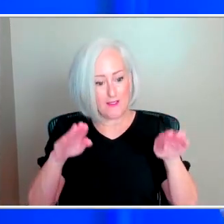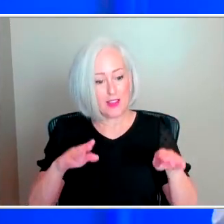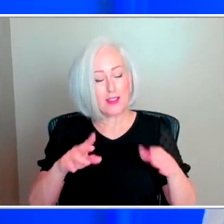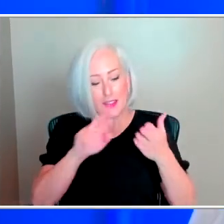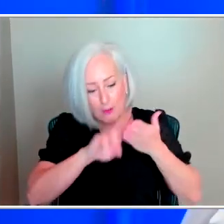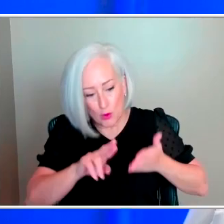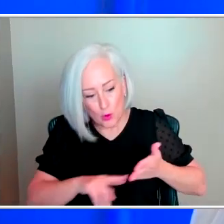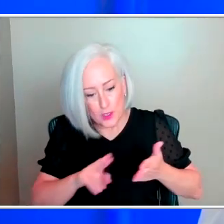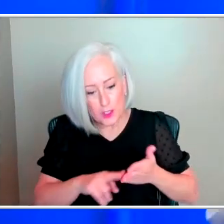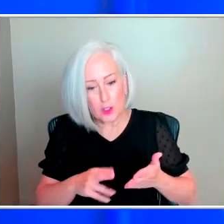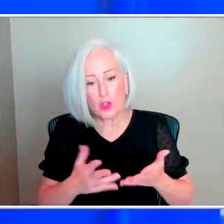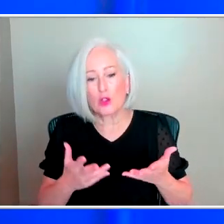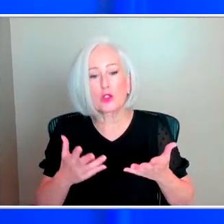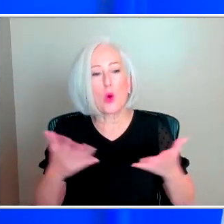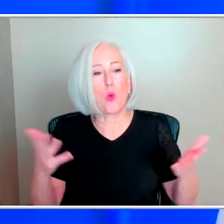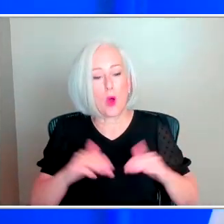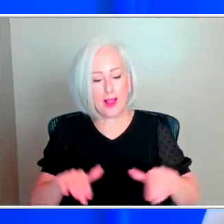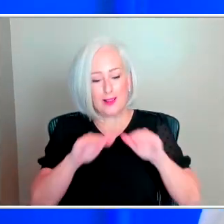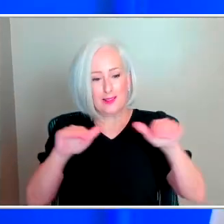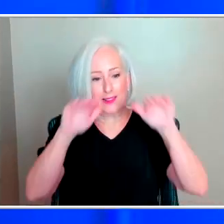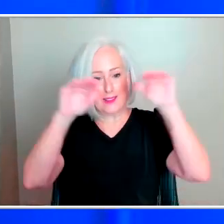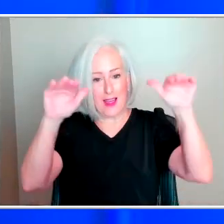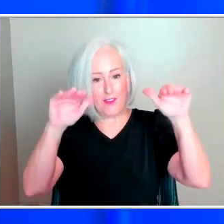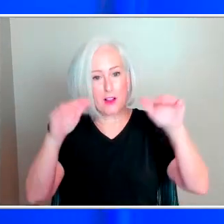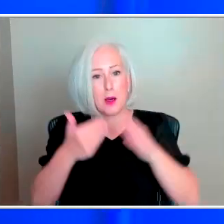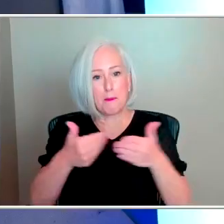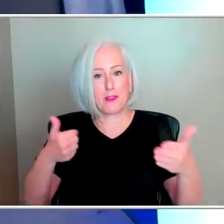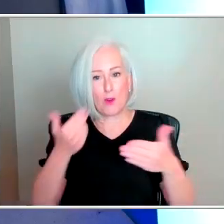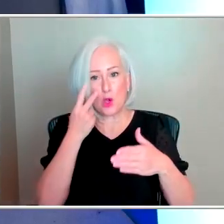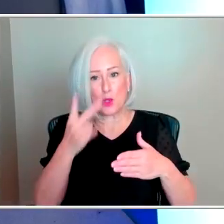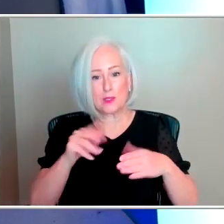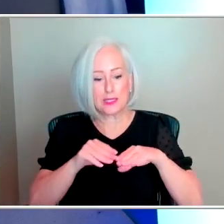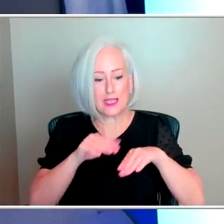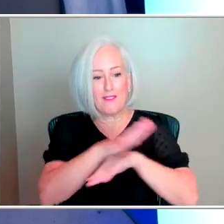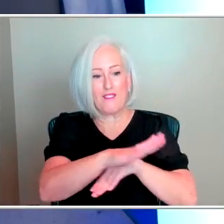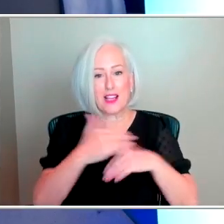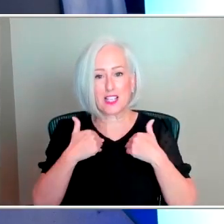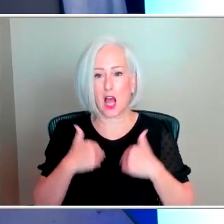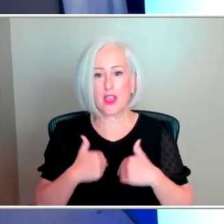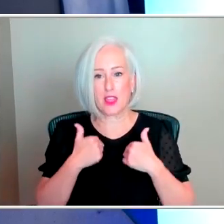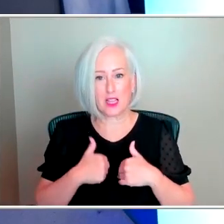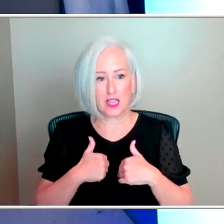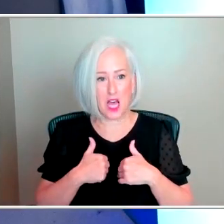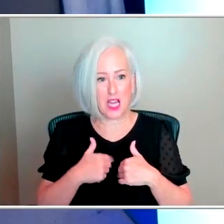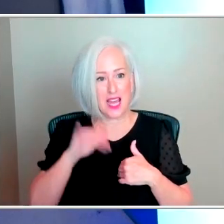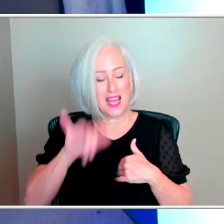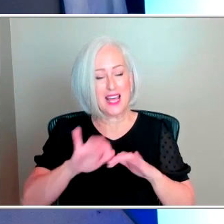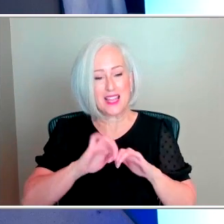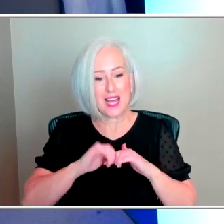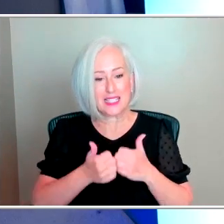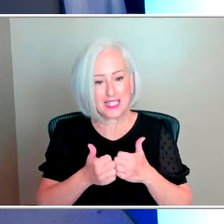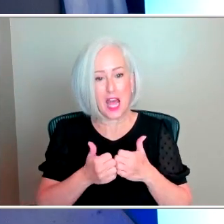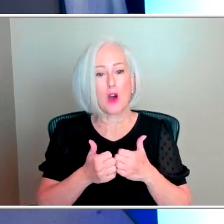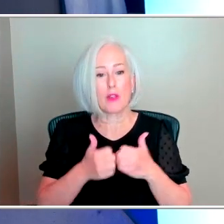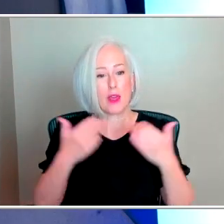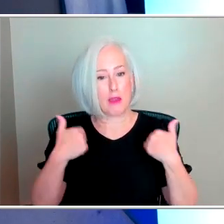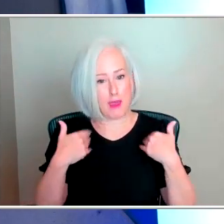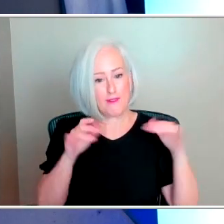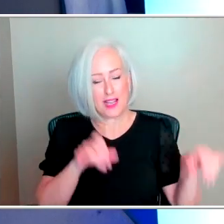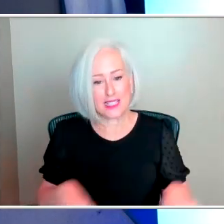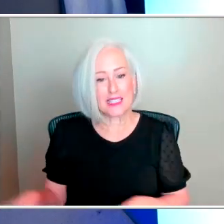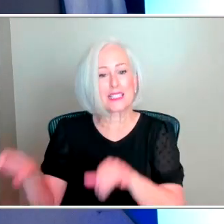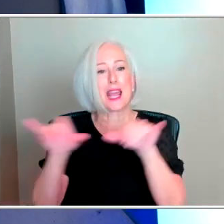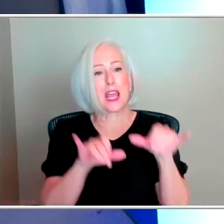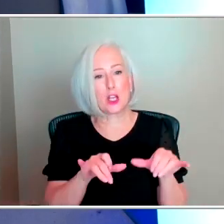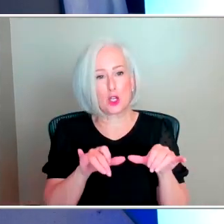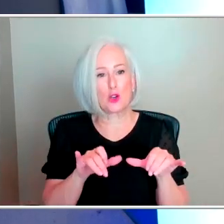can be done before you start to see health effects in the lung. And so that's how they come to some of these standards and how